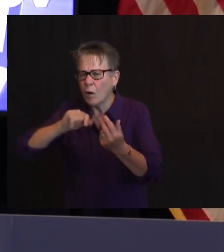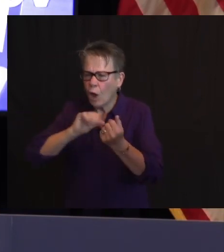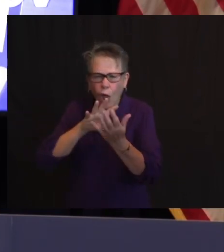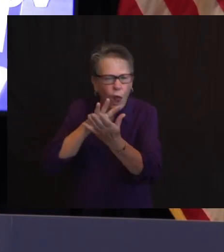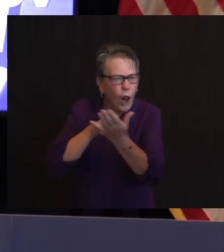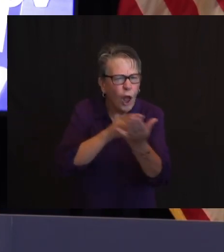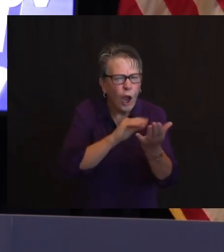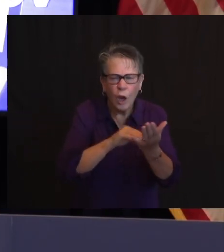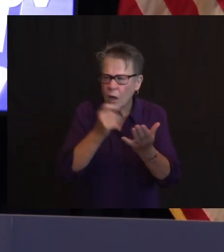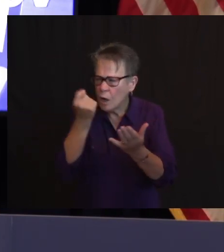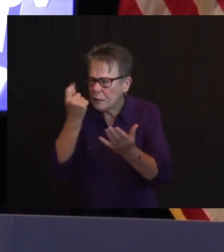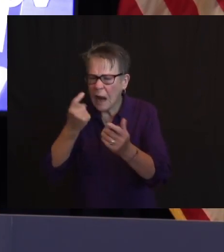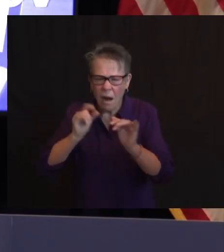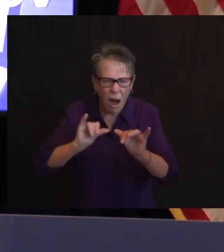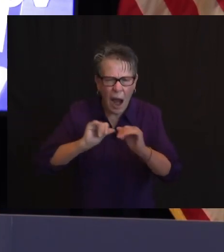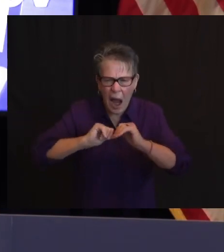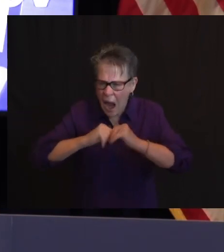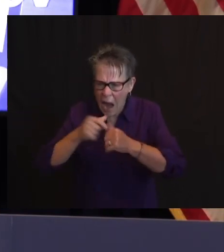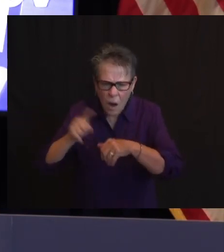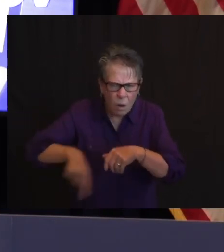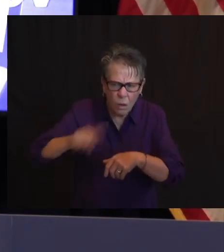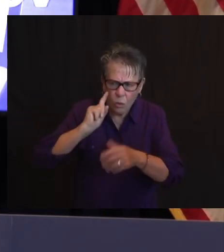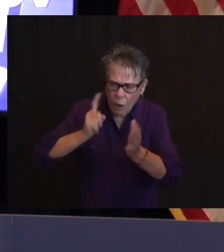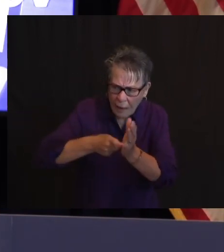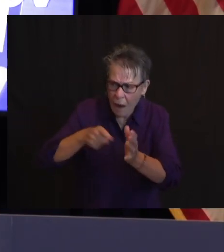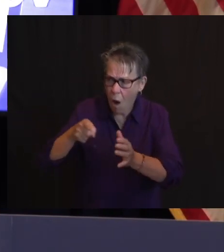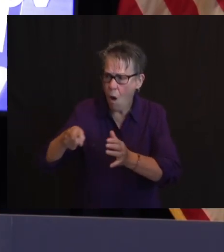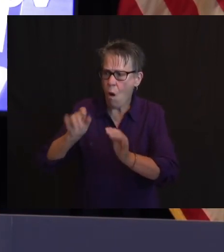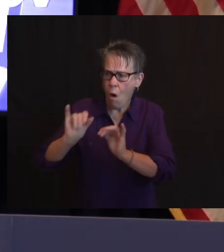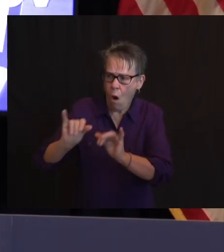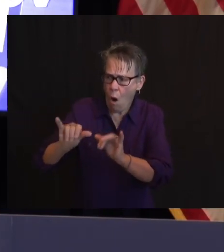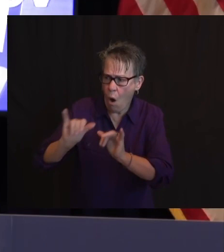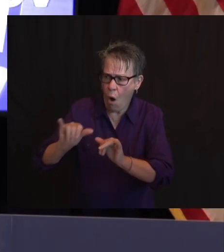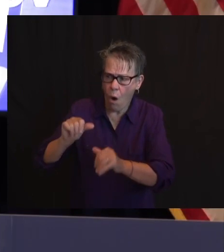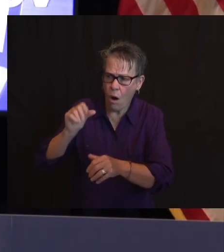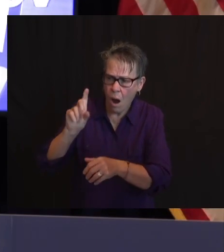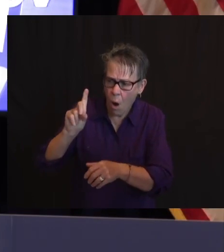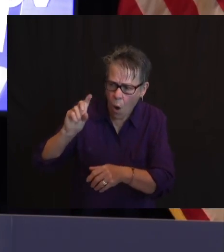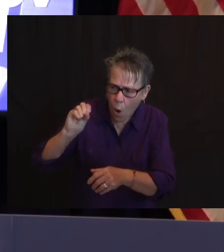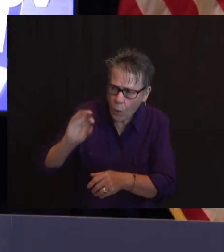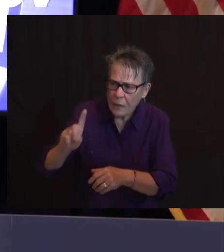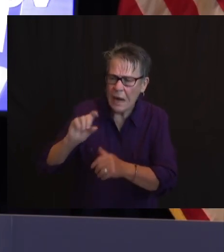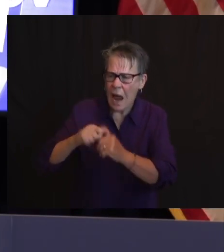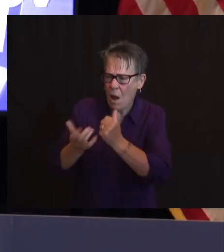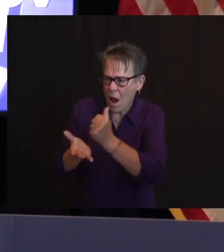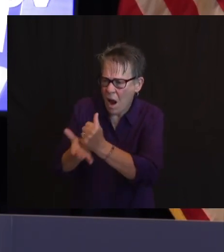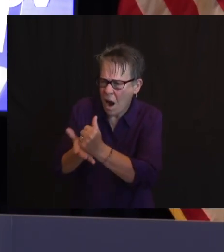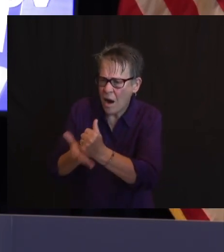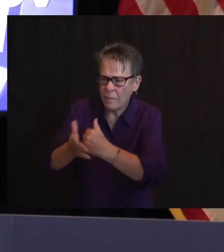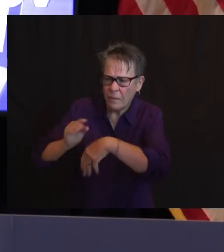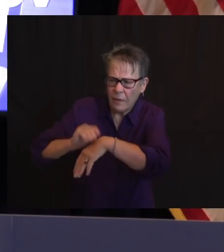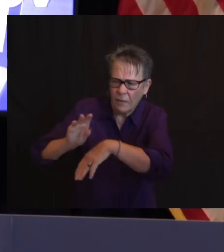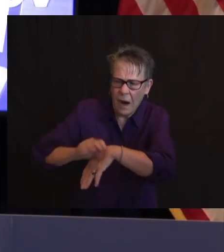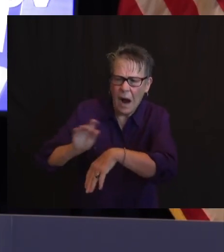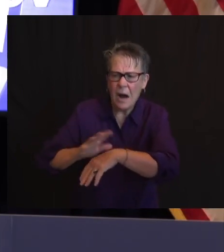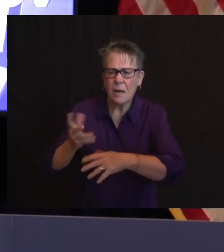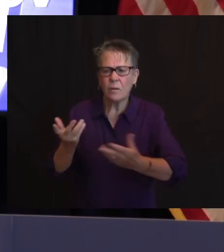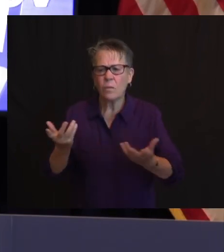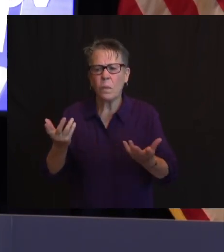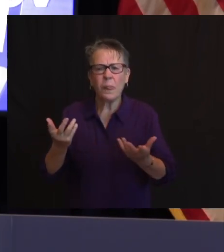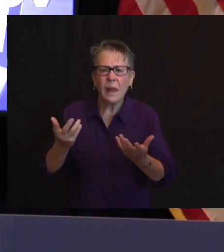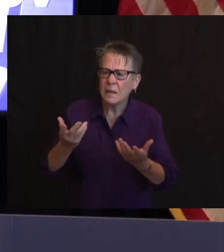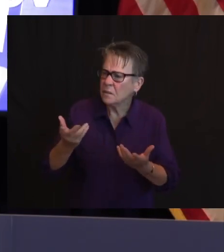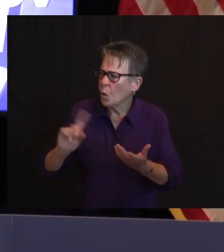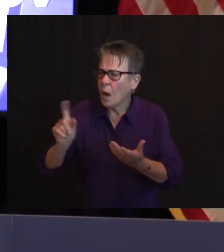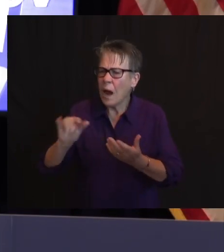overdose patients. For individuals who are struggling with substance use, They can call the 1-844-REACH-New